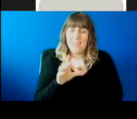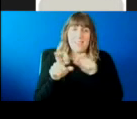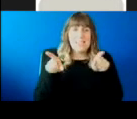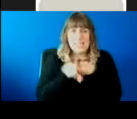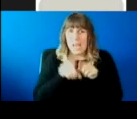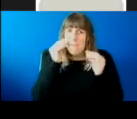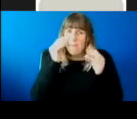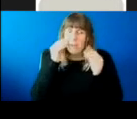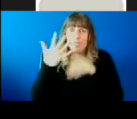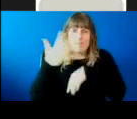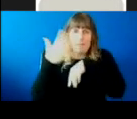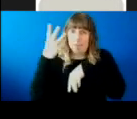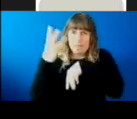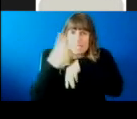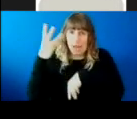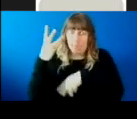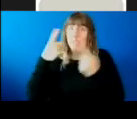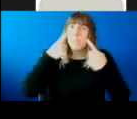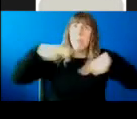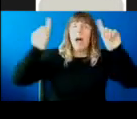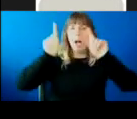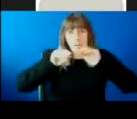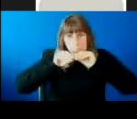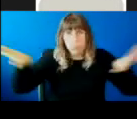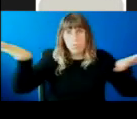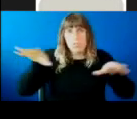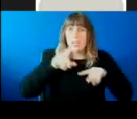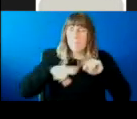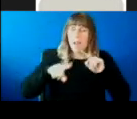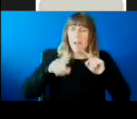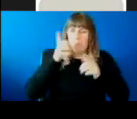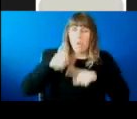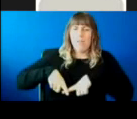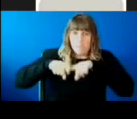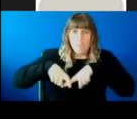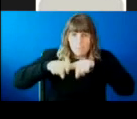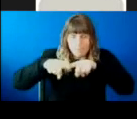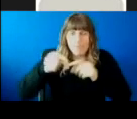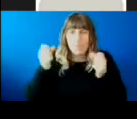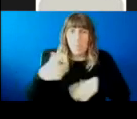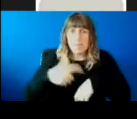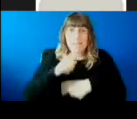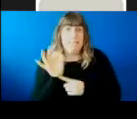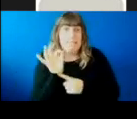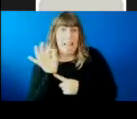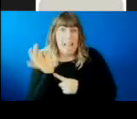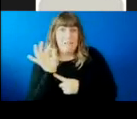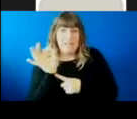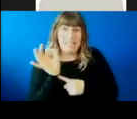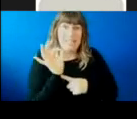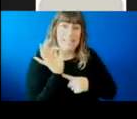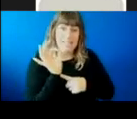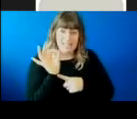5 or 6 different ways until it got cleared. So I hear you. Awesome. We have 9 minutes till the top of the